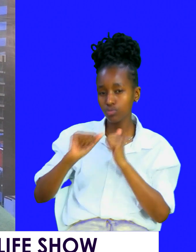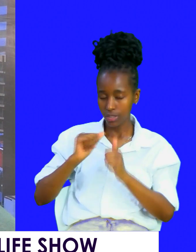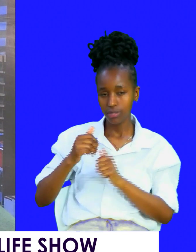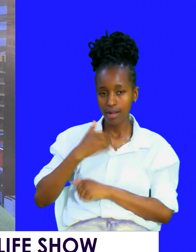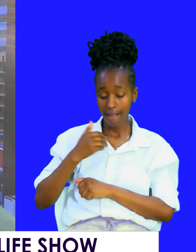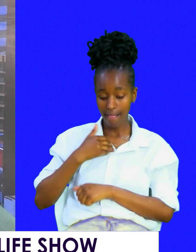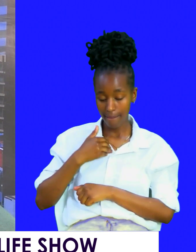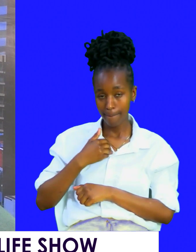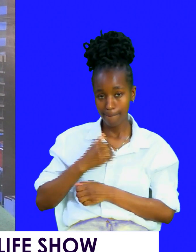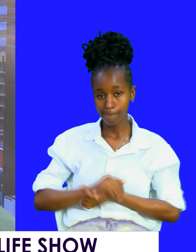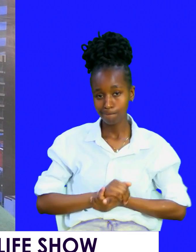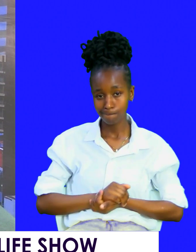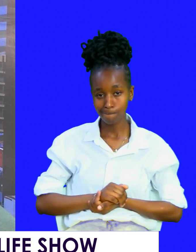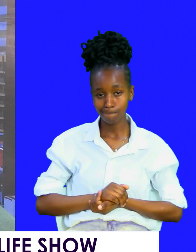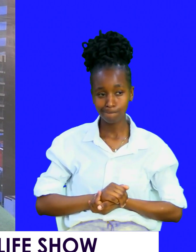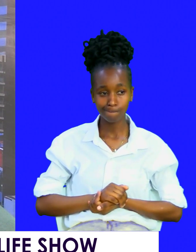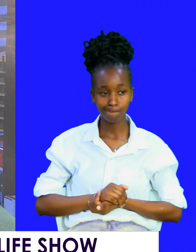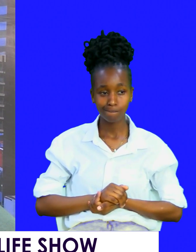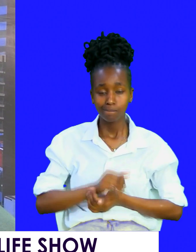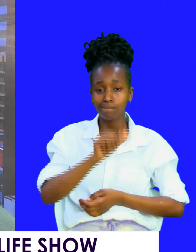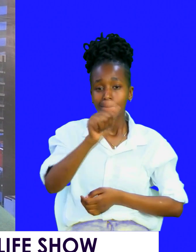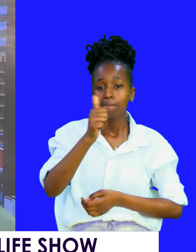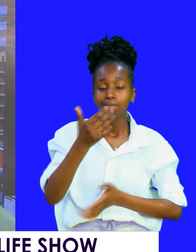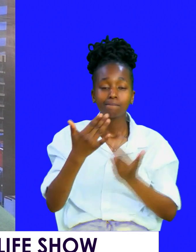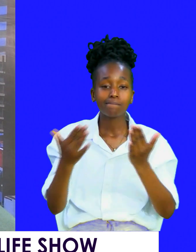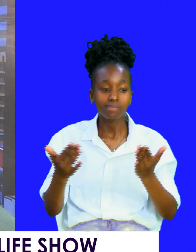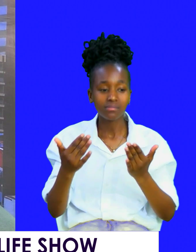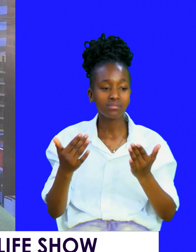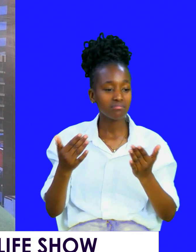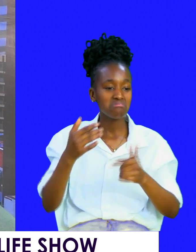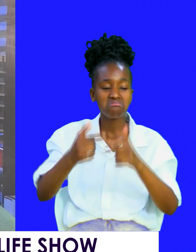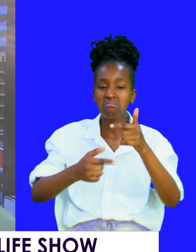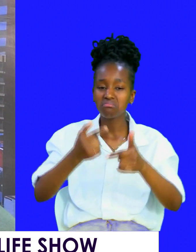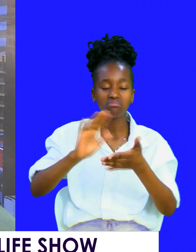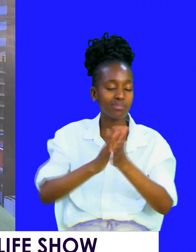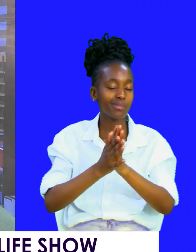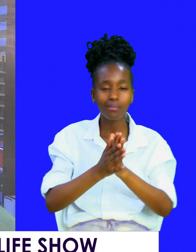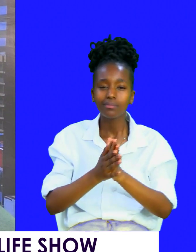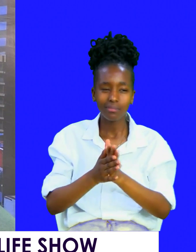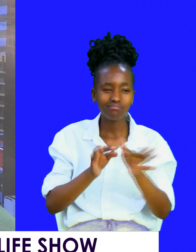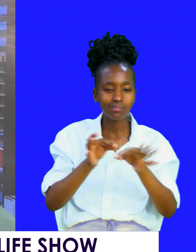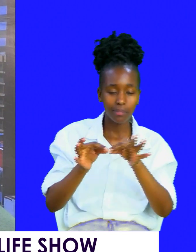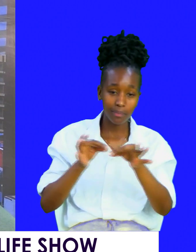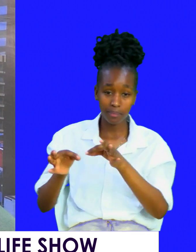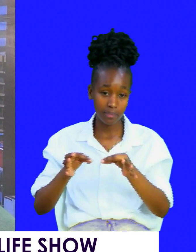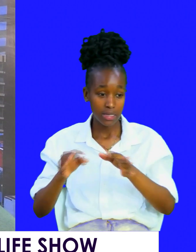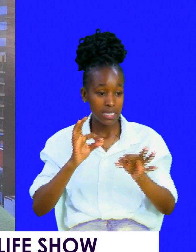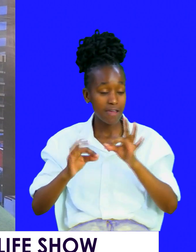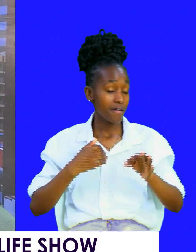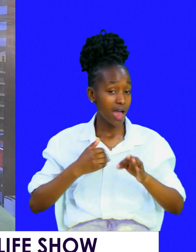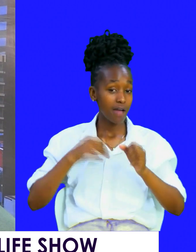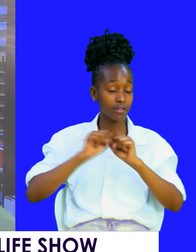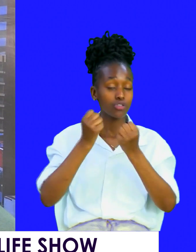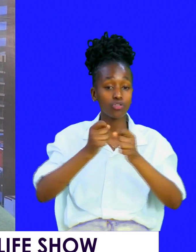our problem lies. Every other thing remains to be a symptom. When you encounter social media